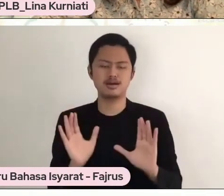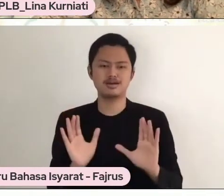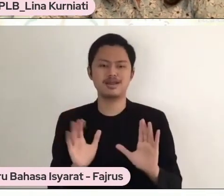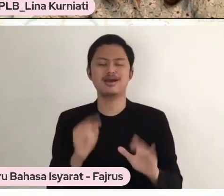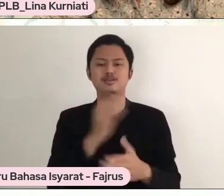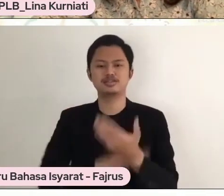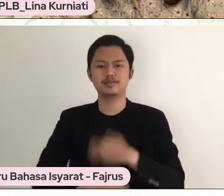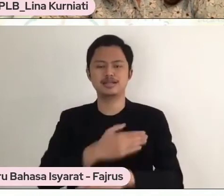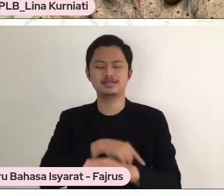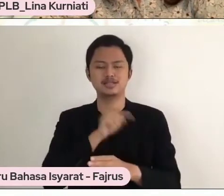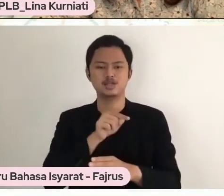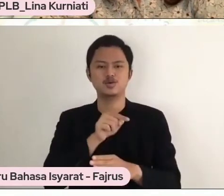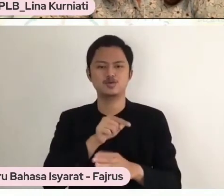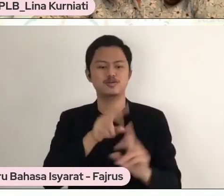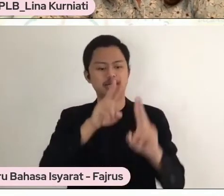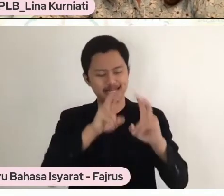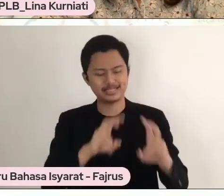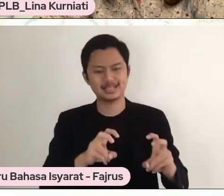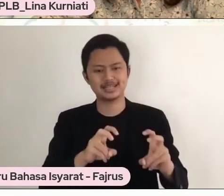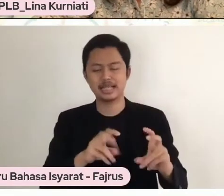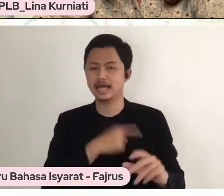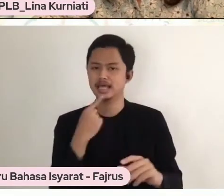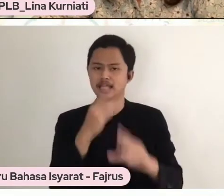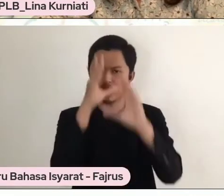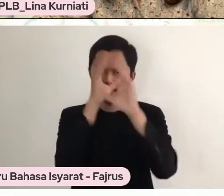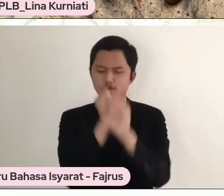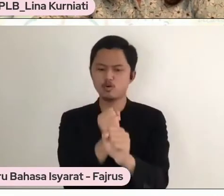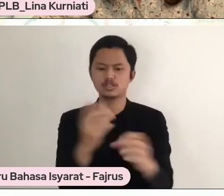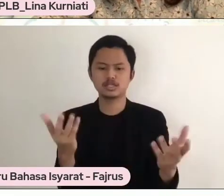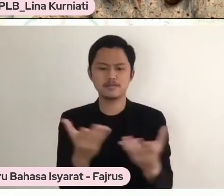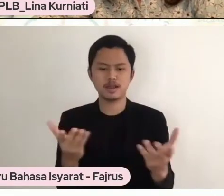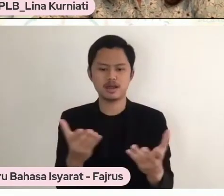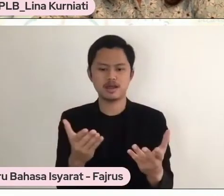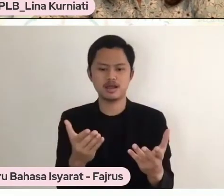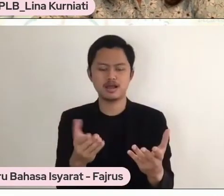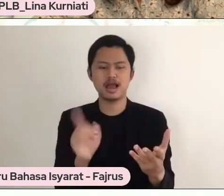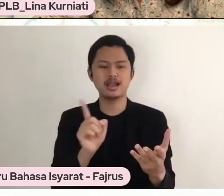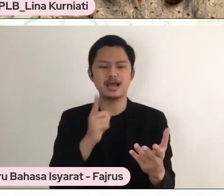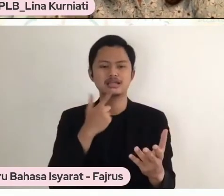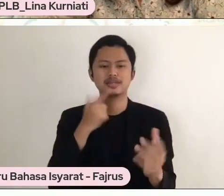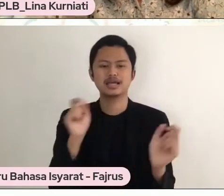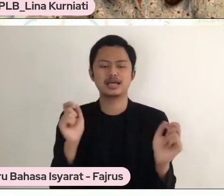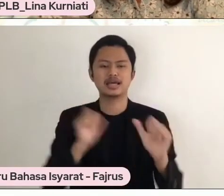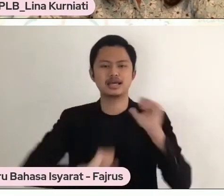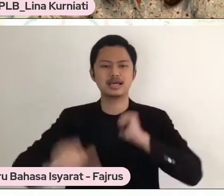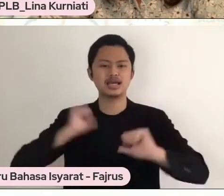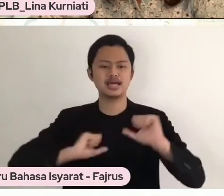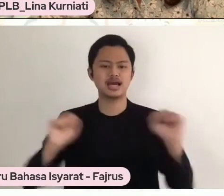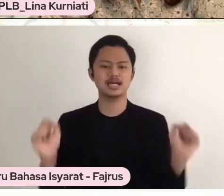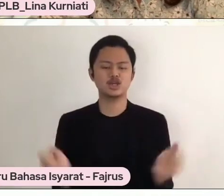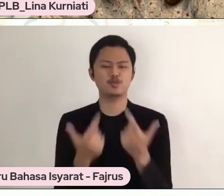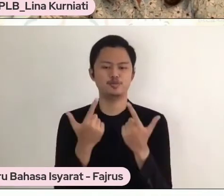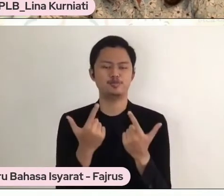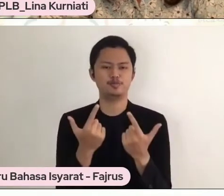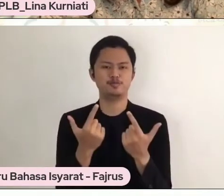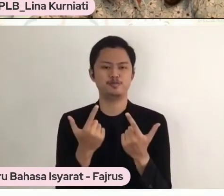We focus on the life skills on some